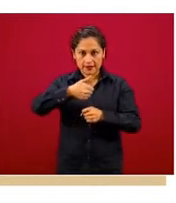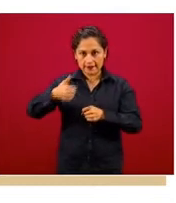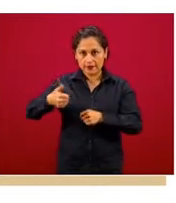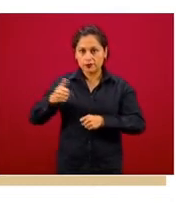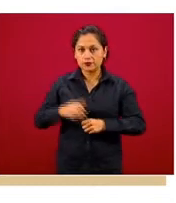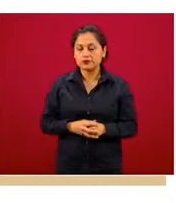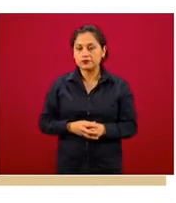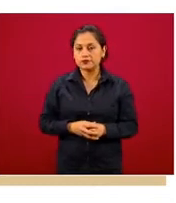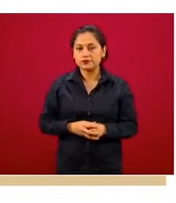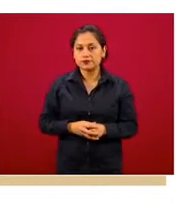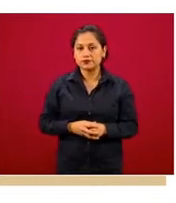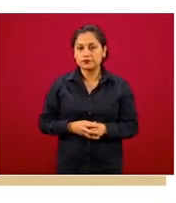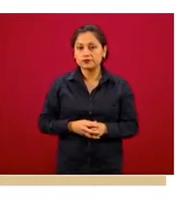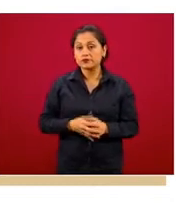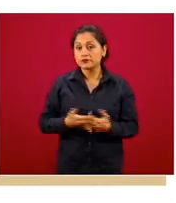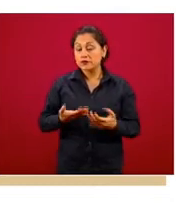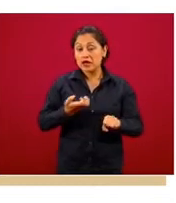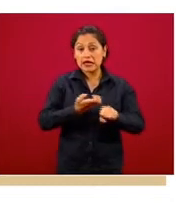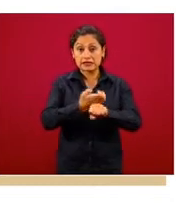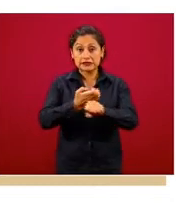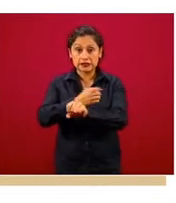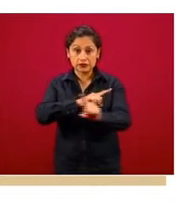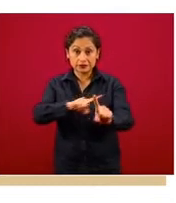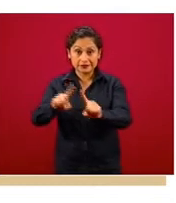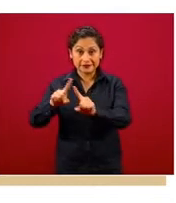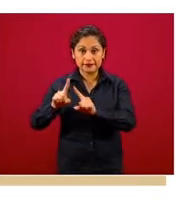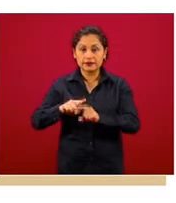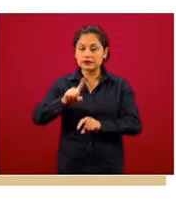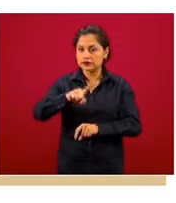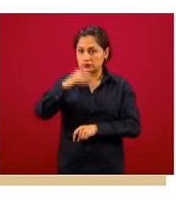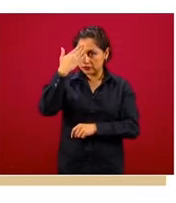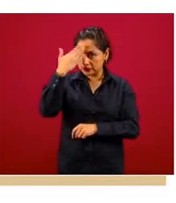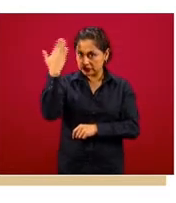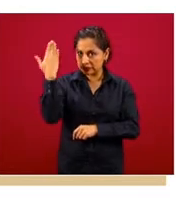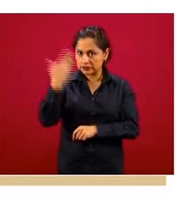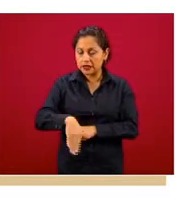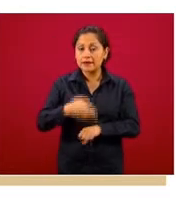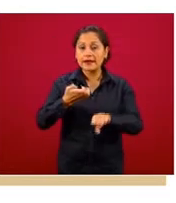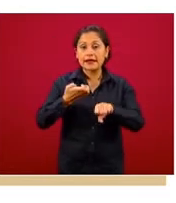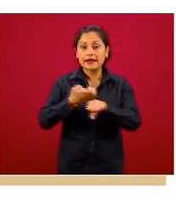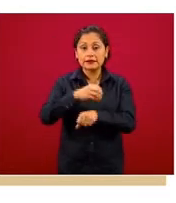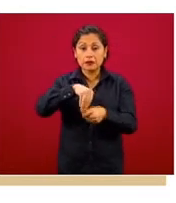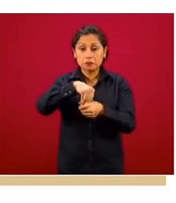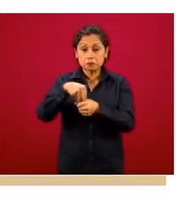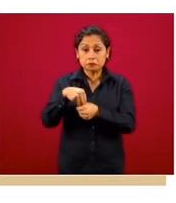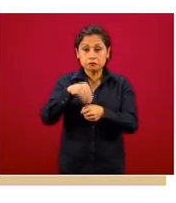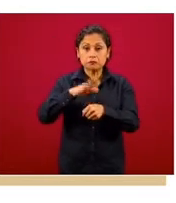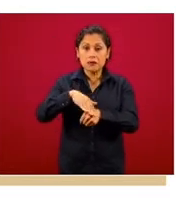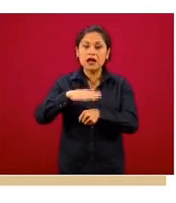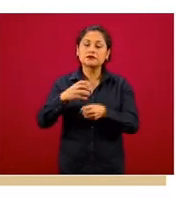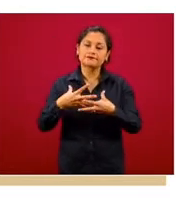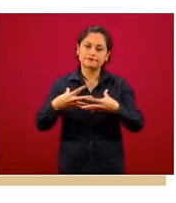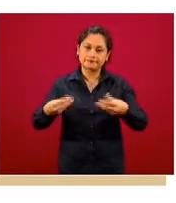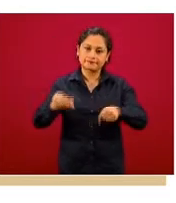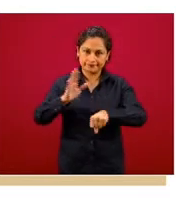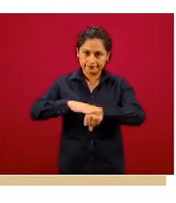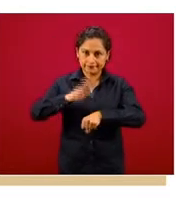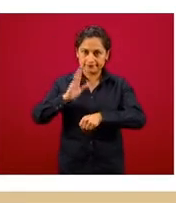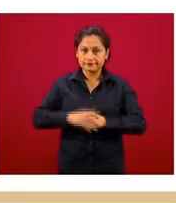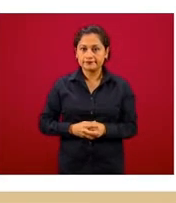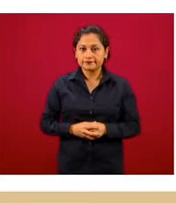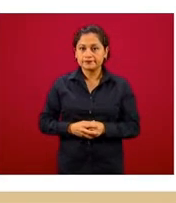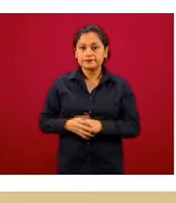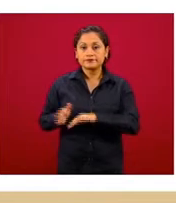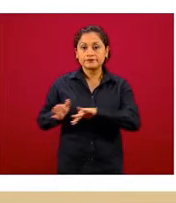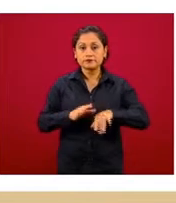each state. And we must highlight that the highest burden of disease is in the states with the highest